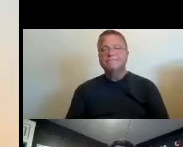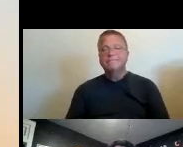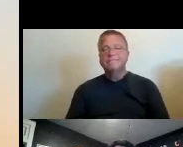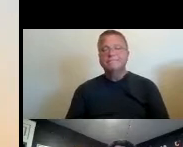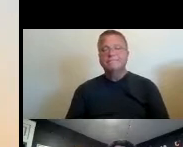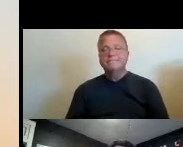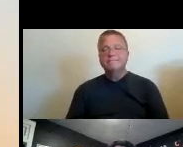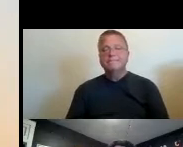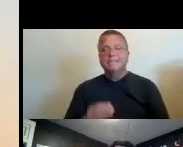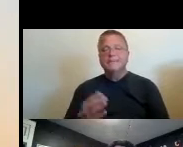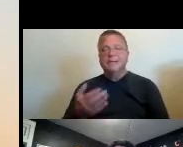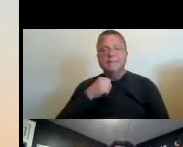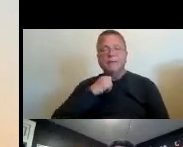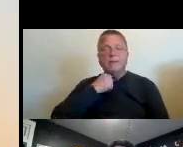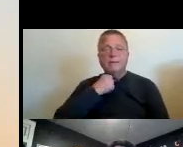You might be muted, Karina.